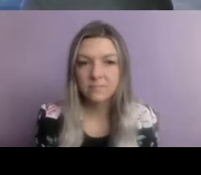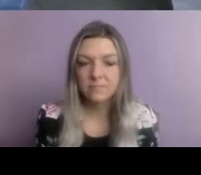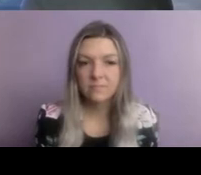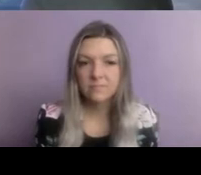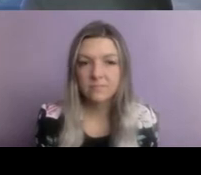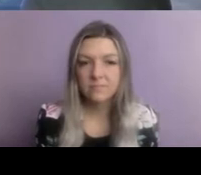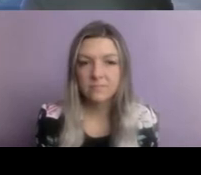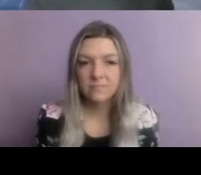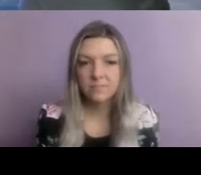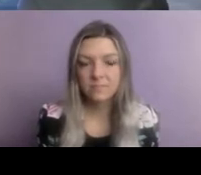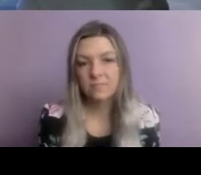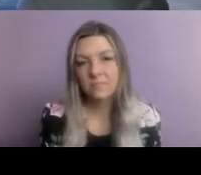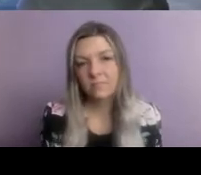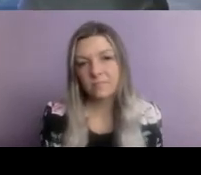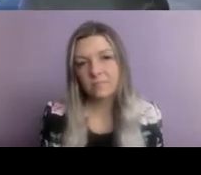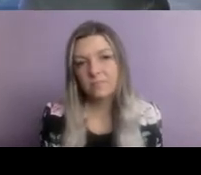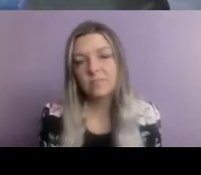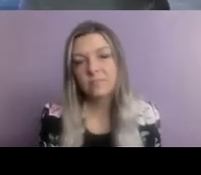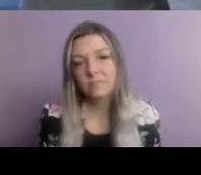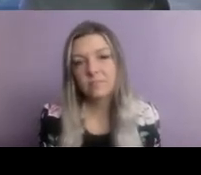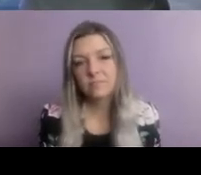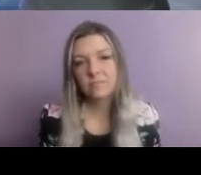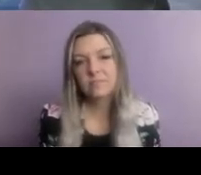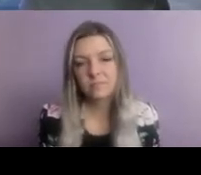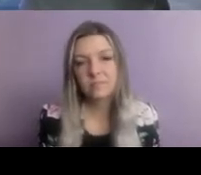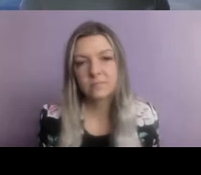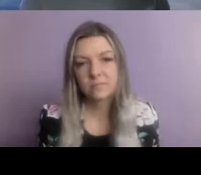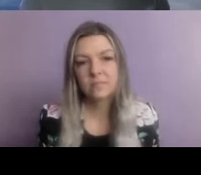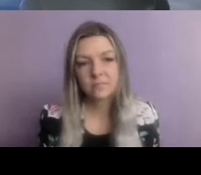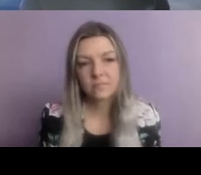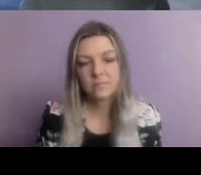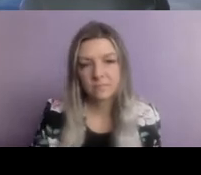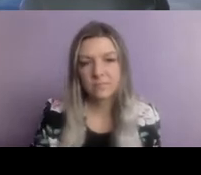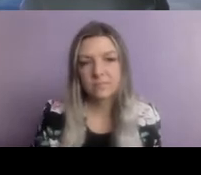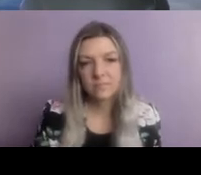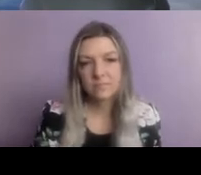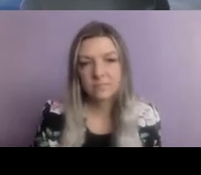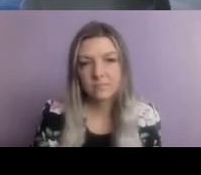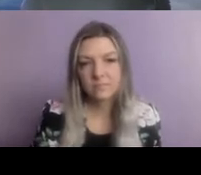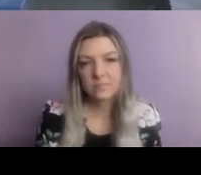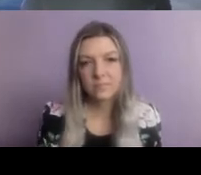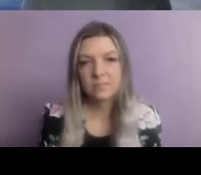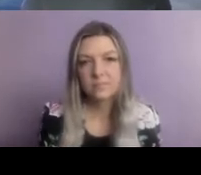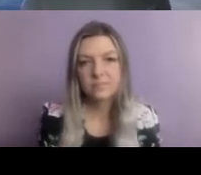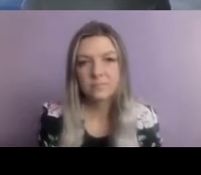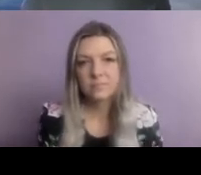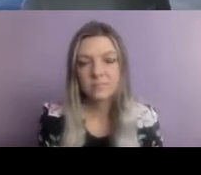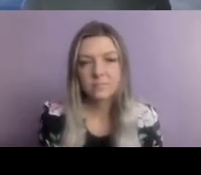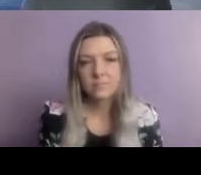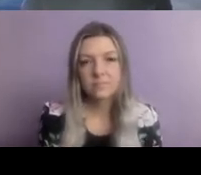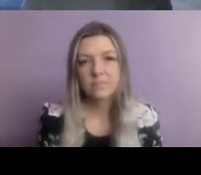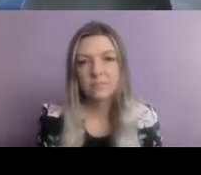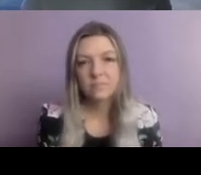Last week's presentation, I talked about how these were increasing. They were here then, and they've continued to really go